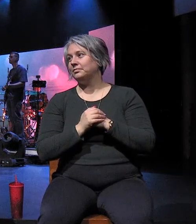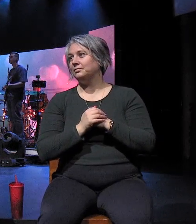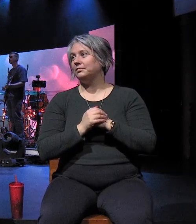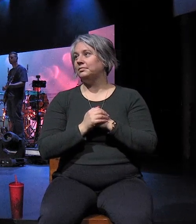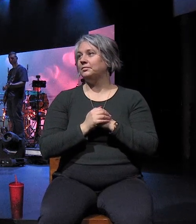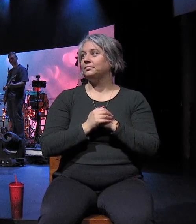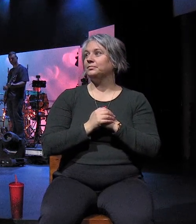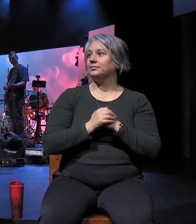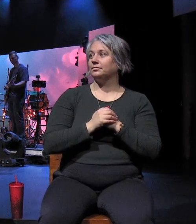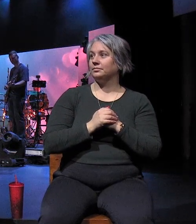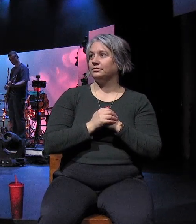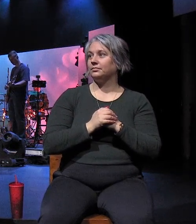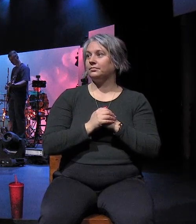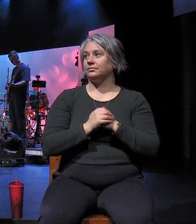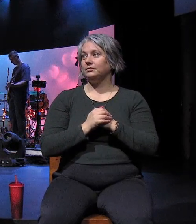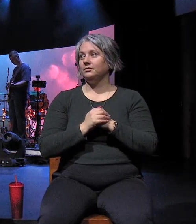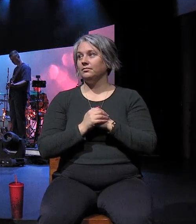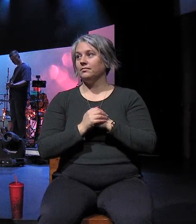Yes,